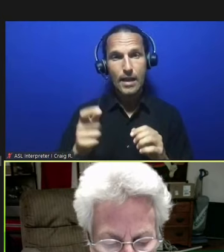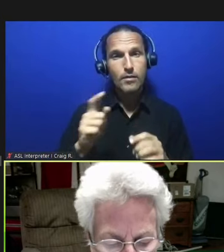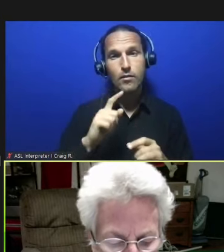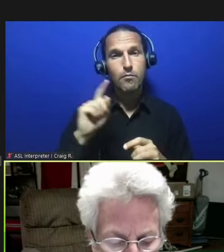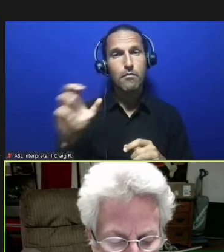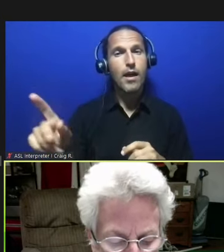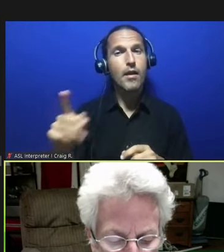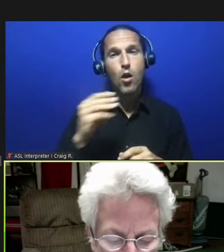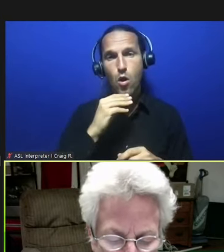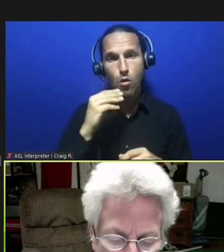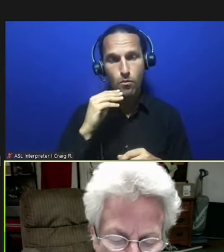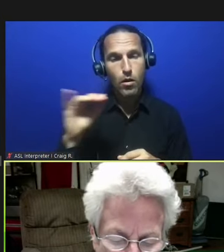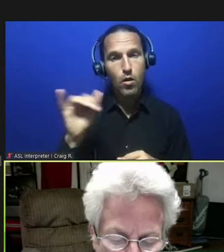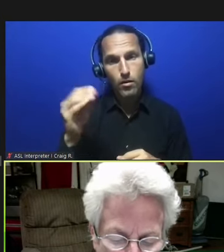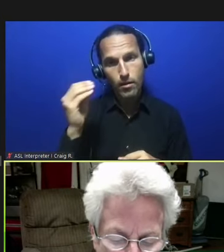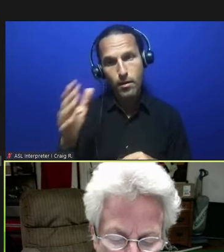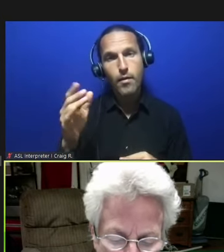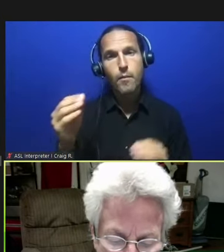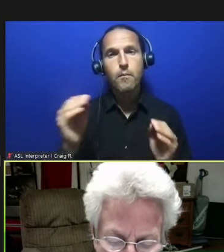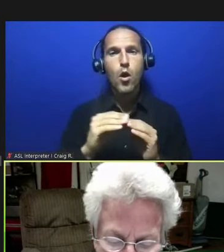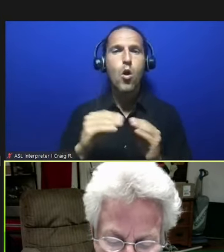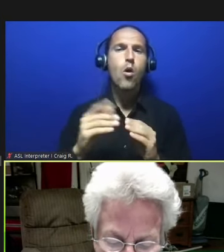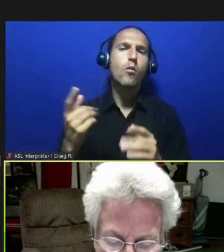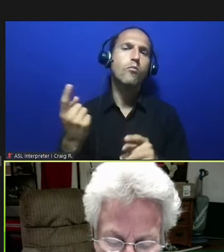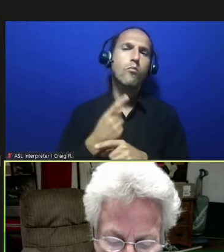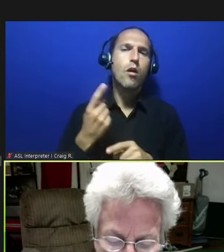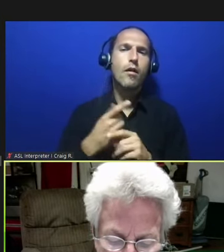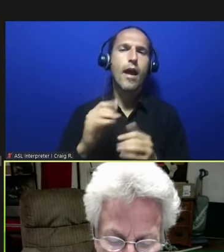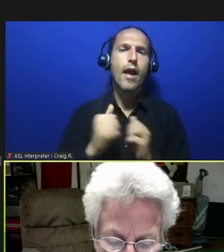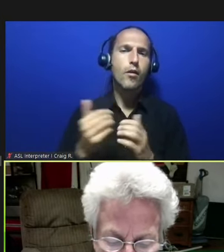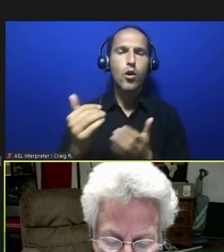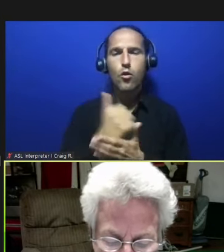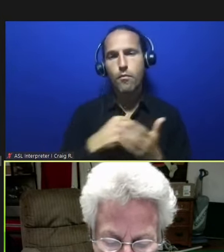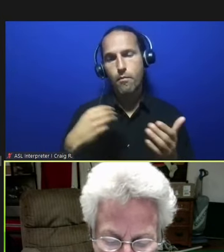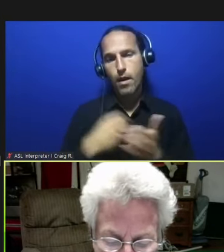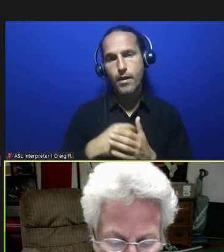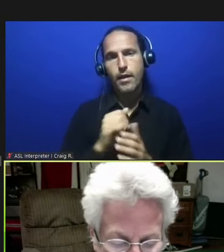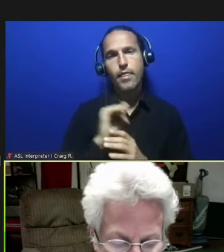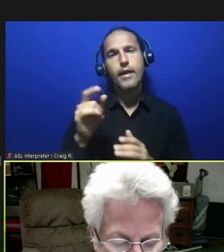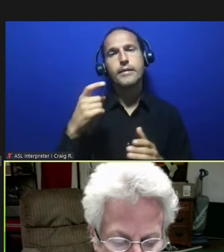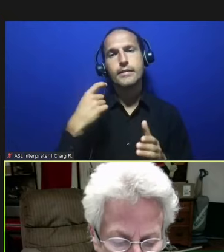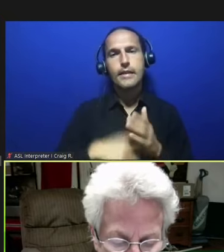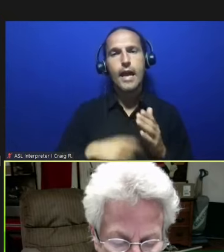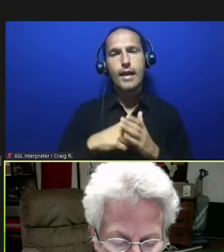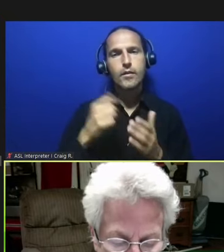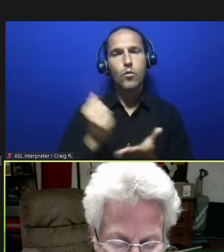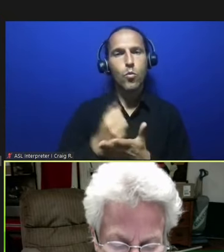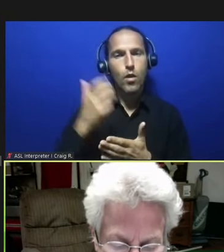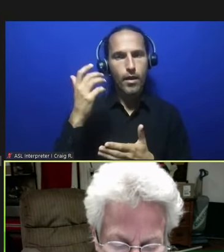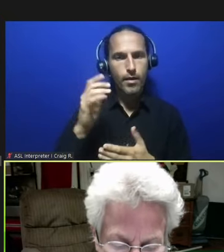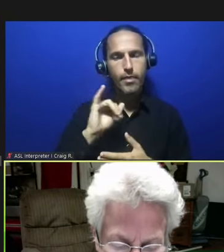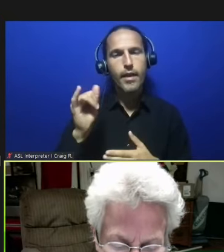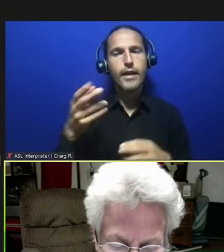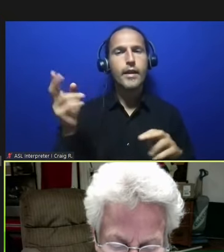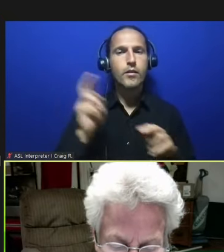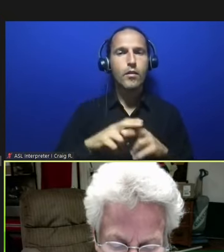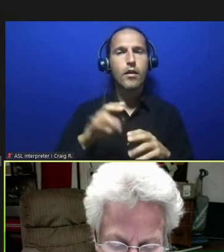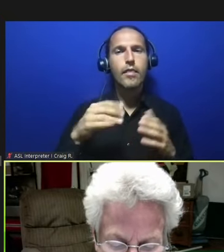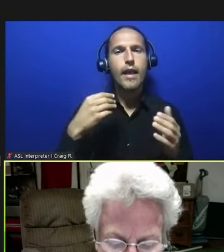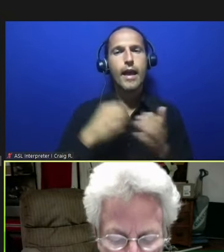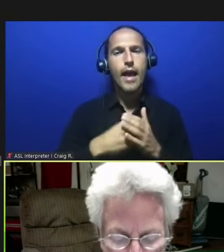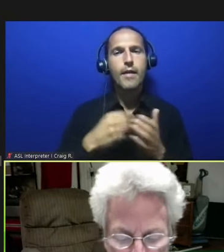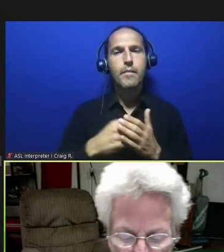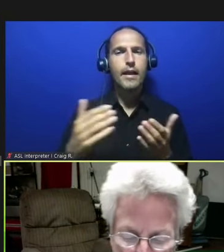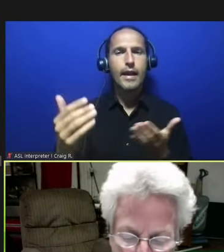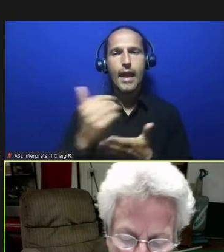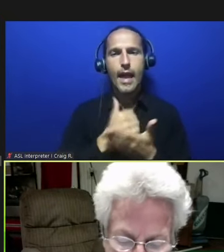home. Four, there are more equitable ways to raise money, such as by taxing the wealthy, such as an increase in capital gains and